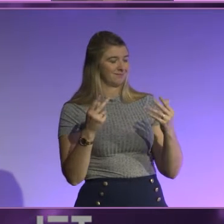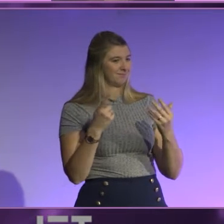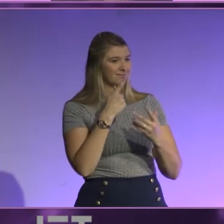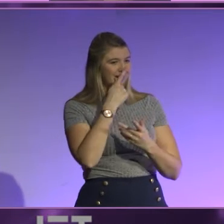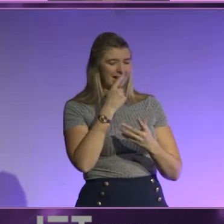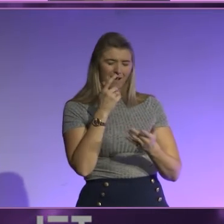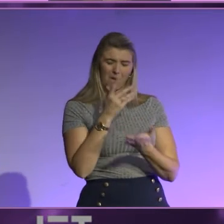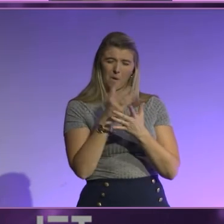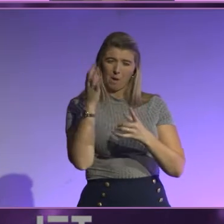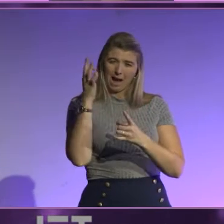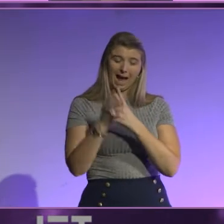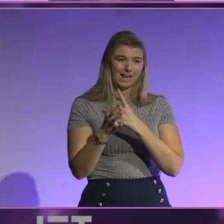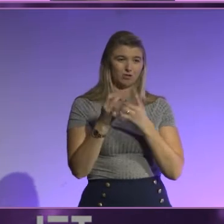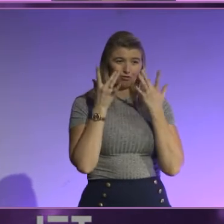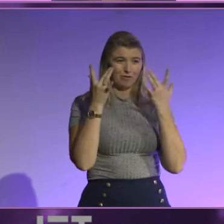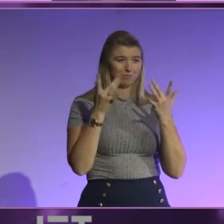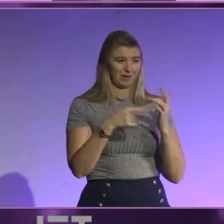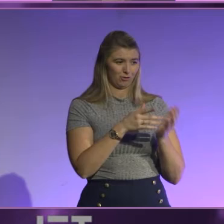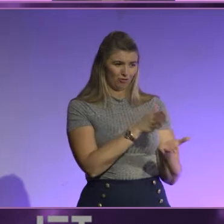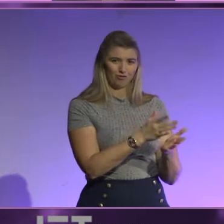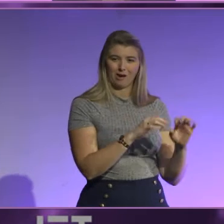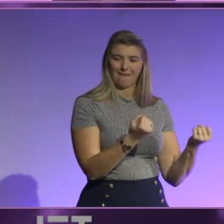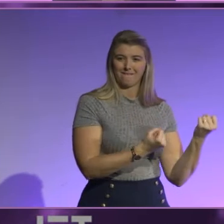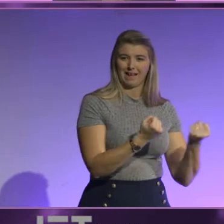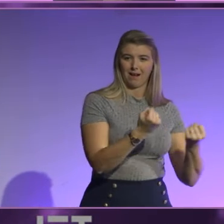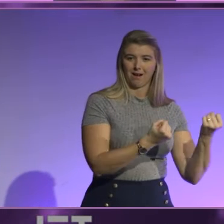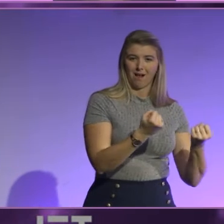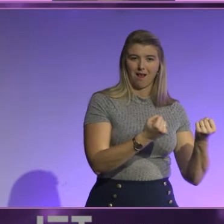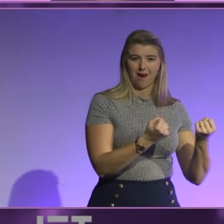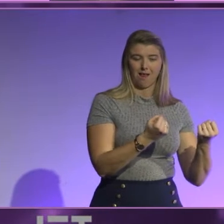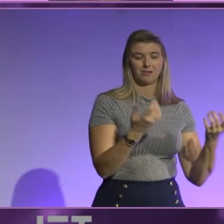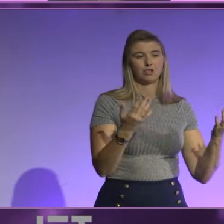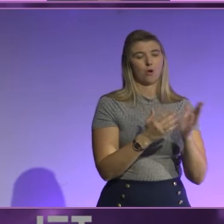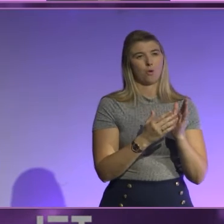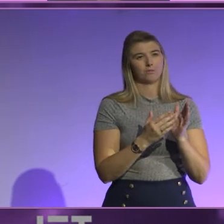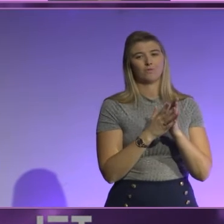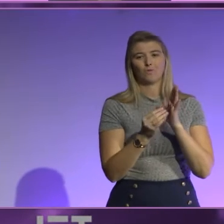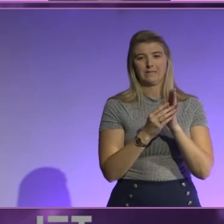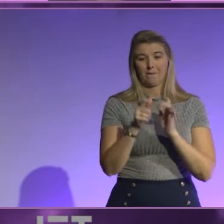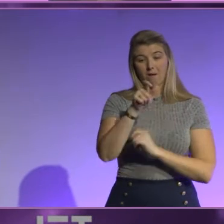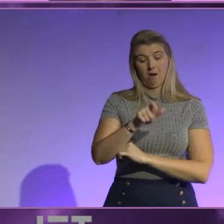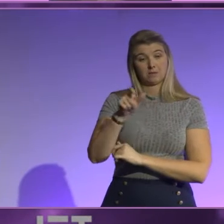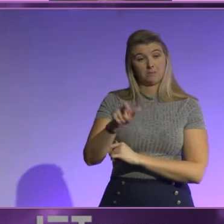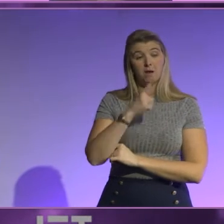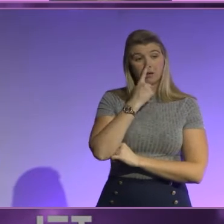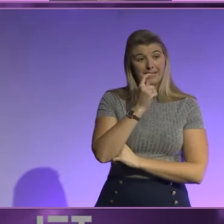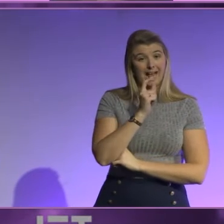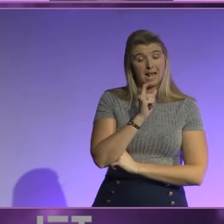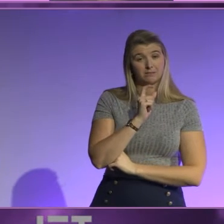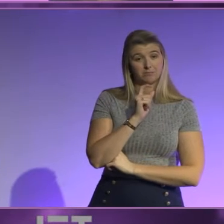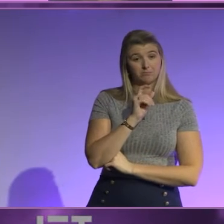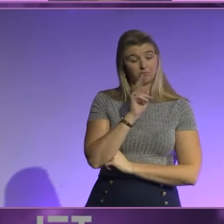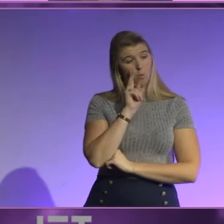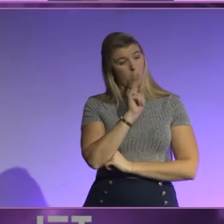an incredibly accurate representation of the vehicle. So, for instance, customers can look